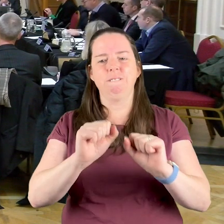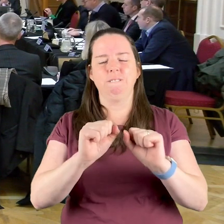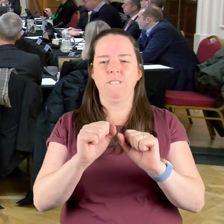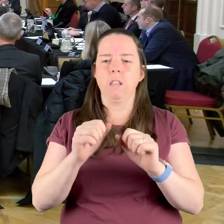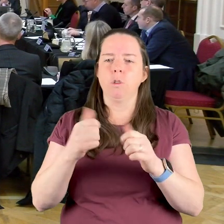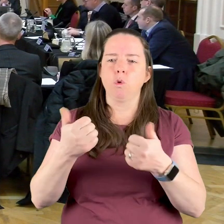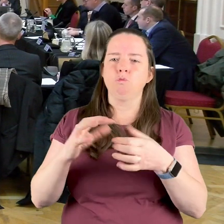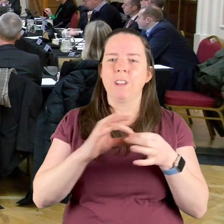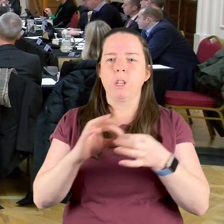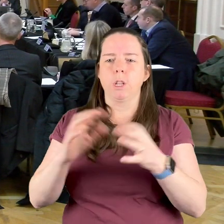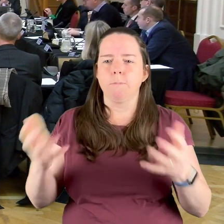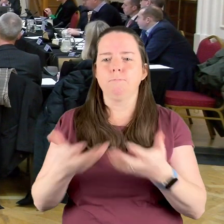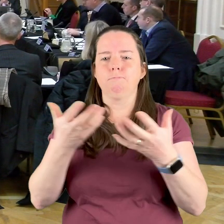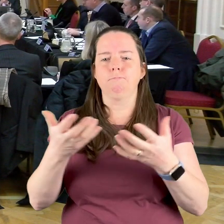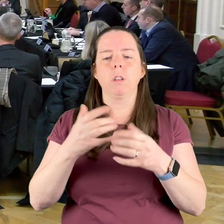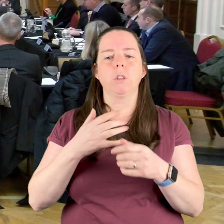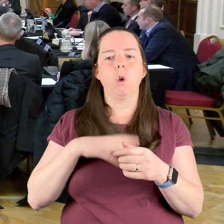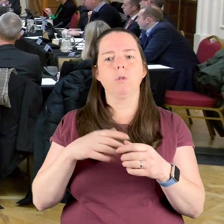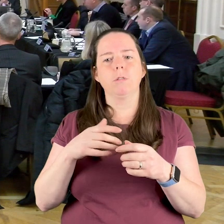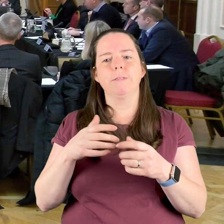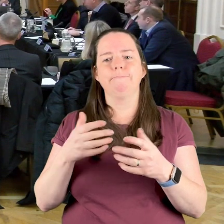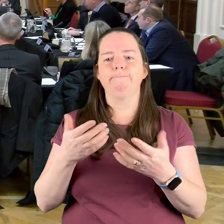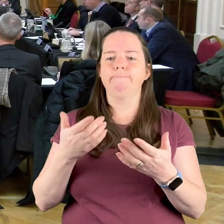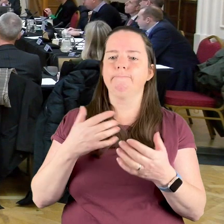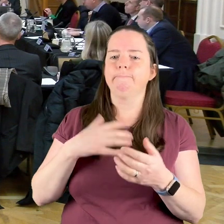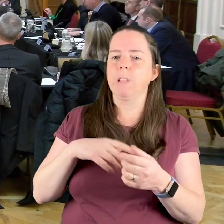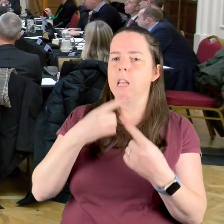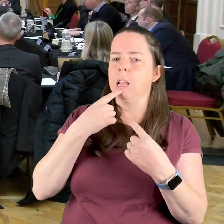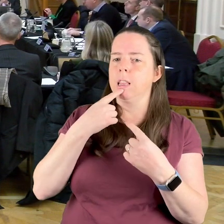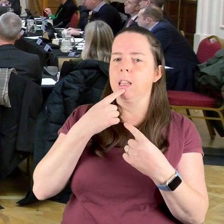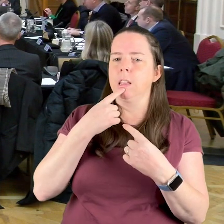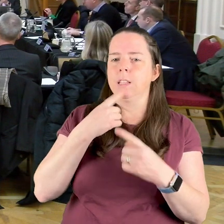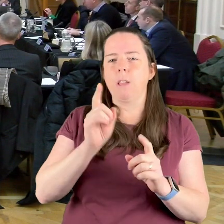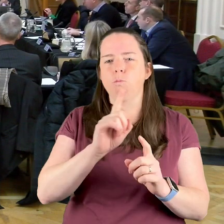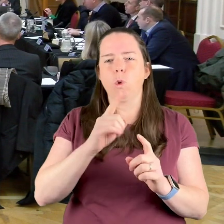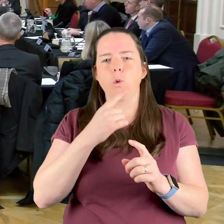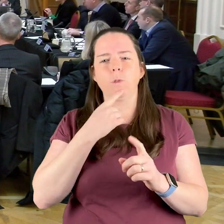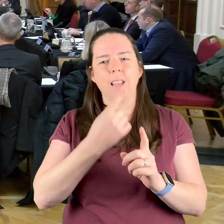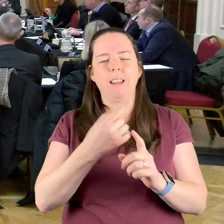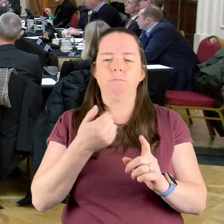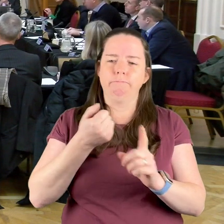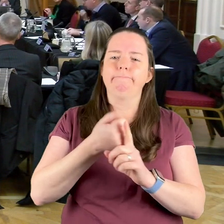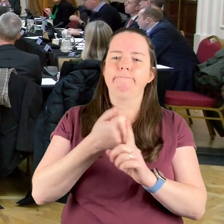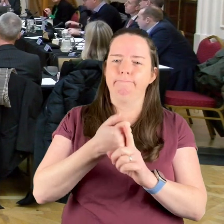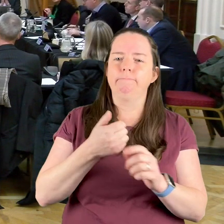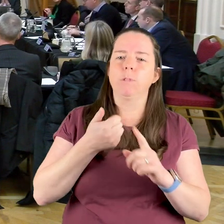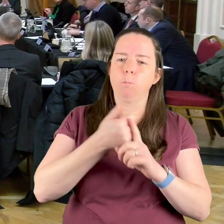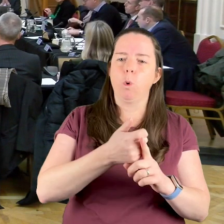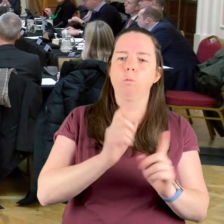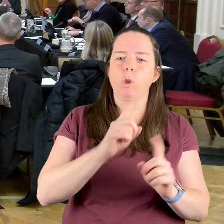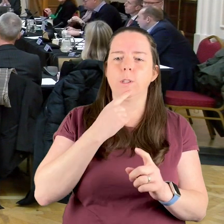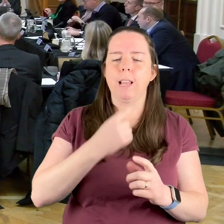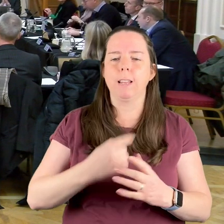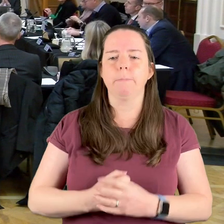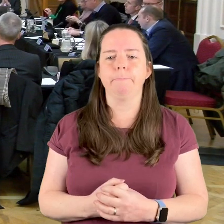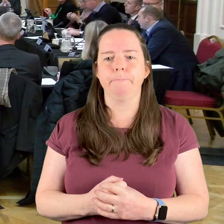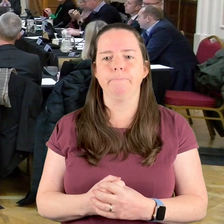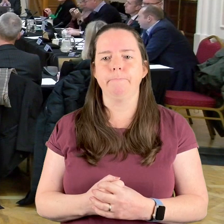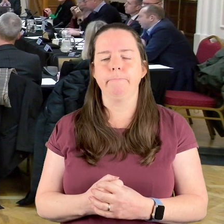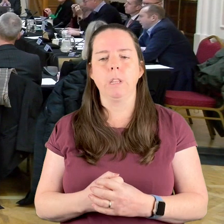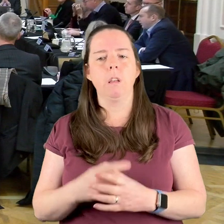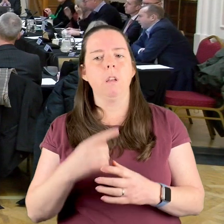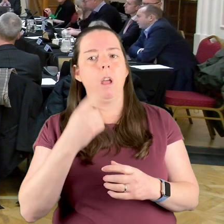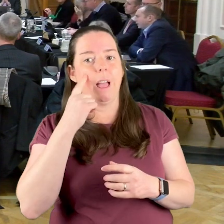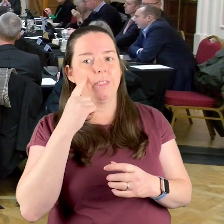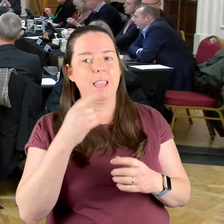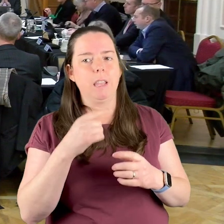exist within the maternity services. So I would just reinforce what you've said, Jacqueline. And I think